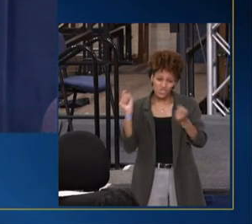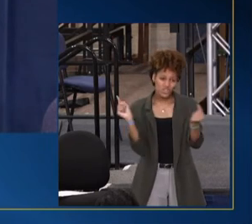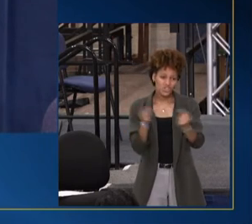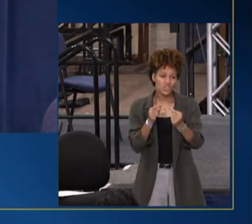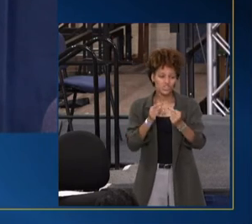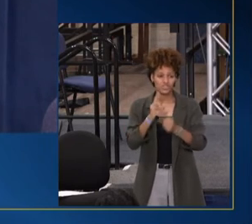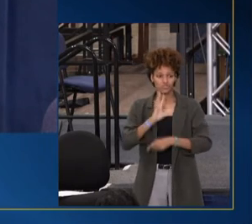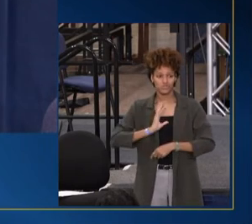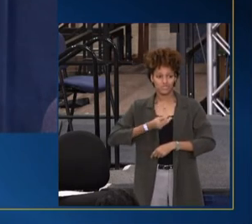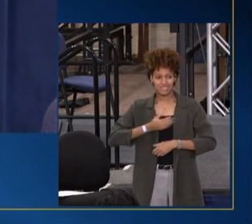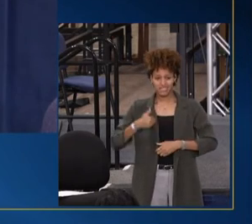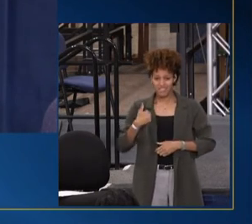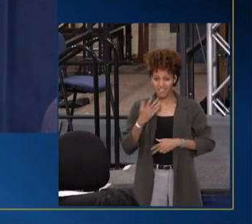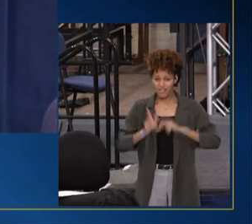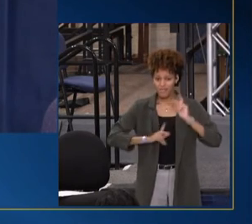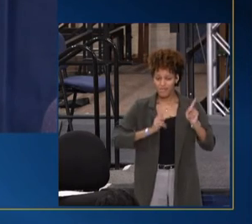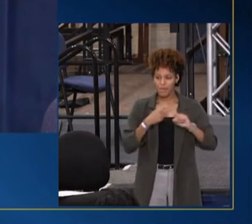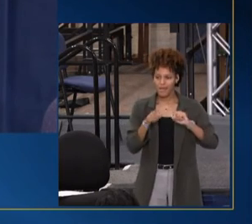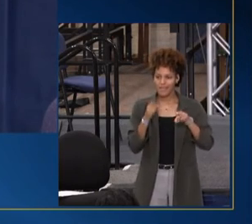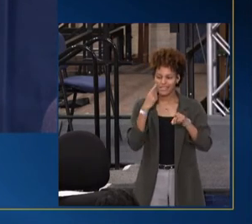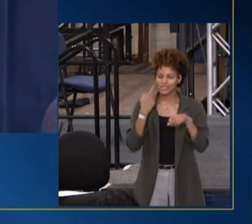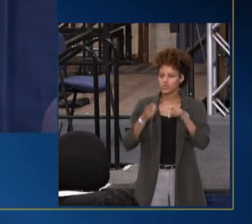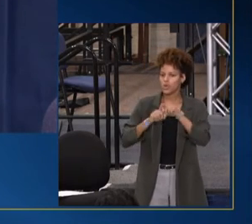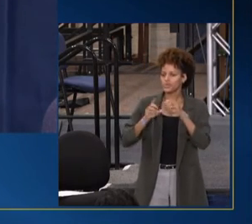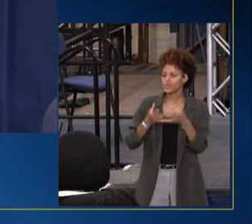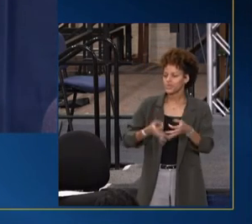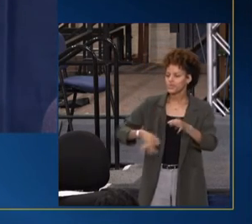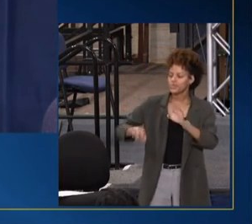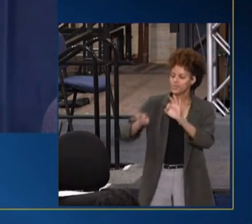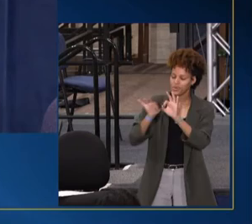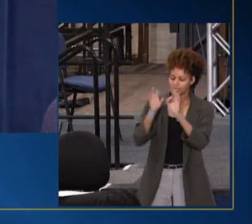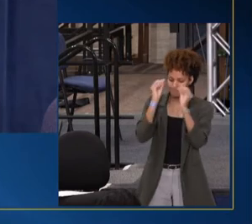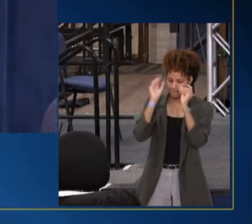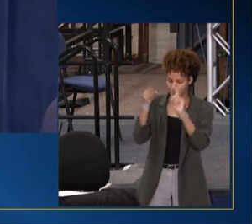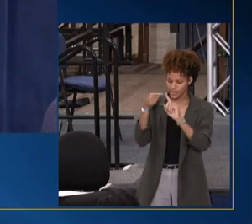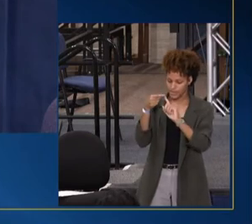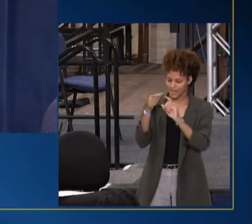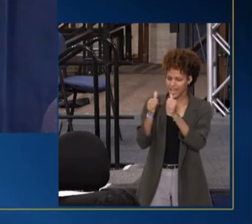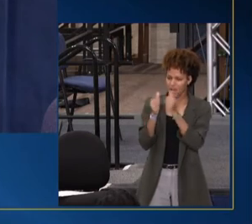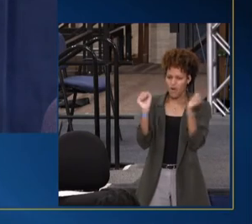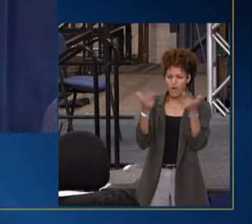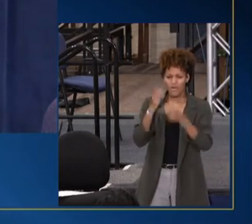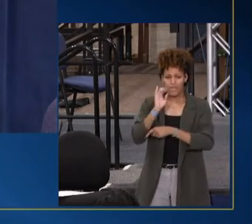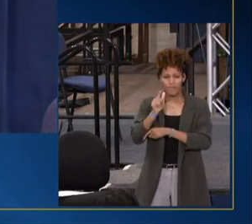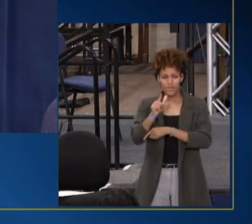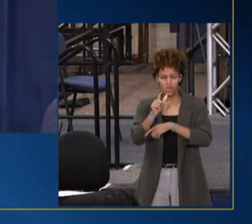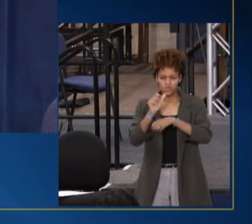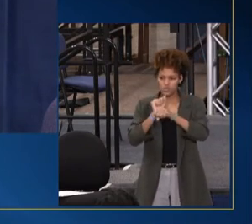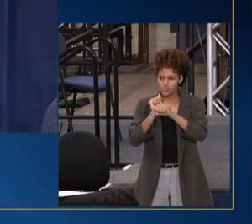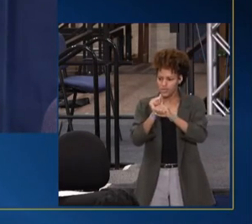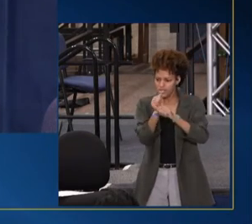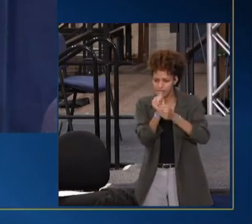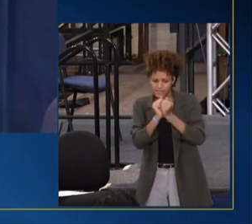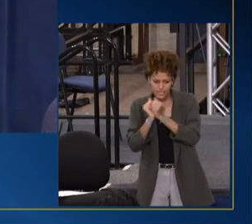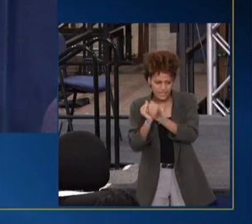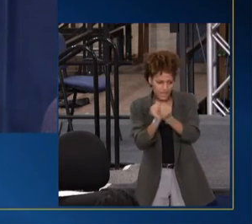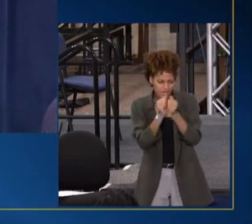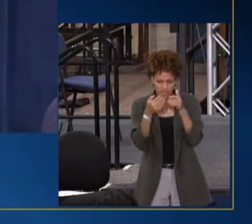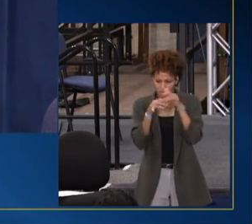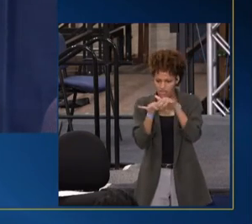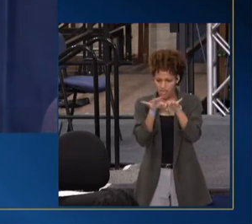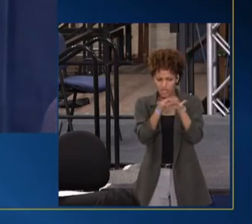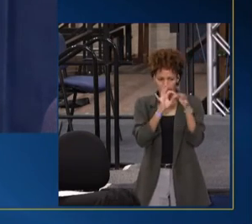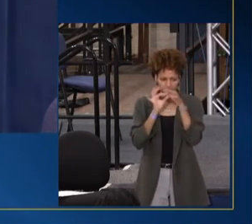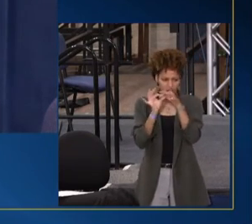young people. But I also think that it's important that we also think about how all of these bills are working together. And one of the things that I